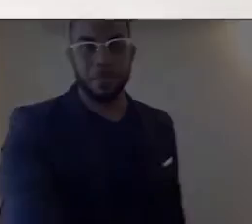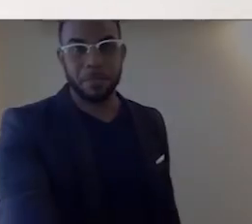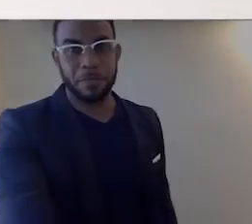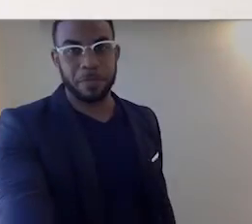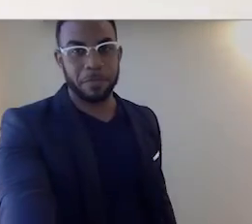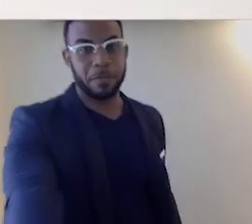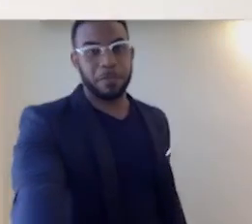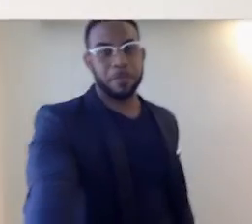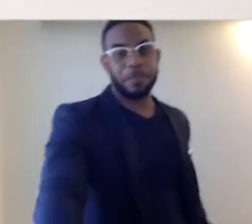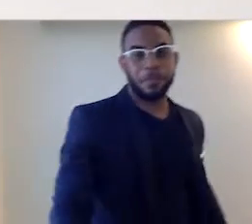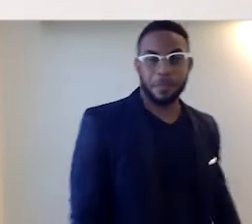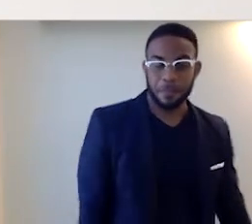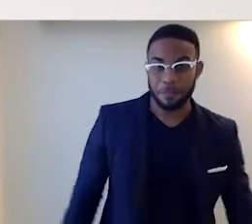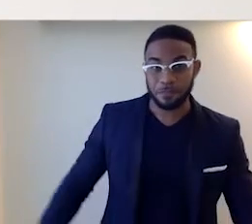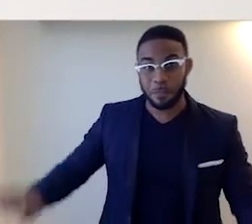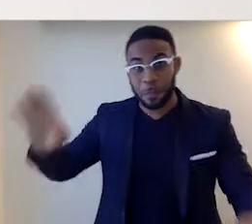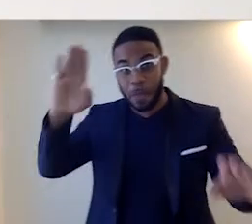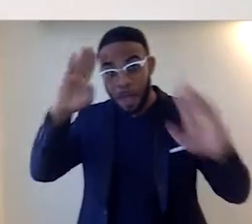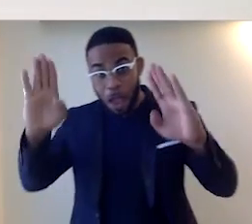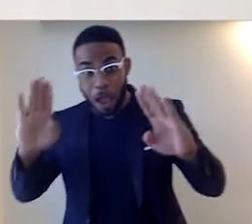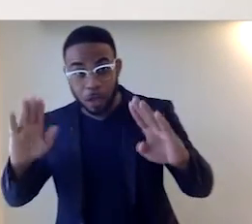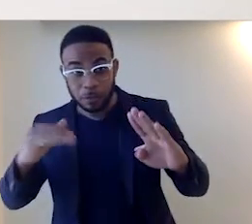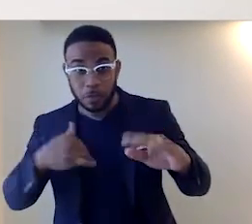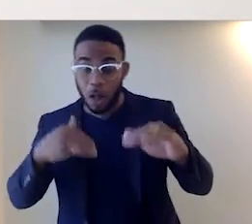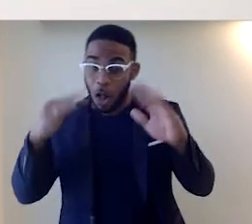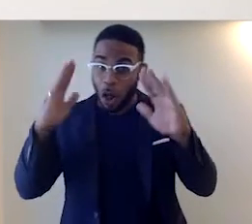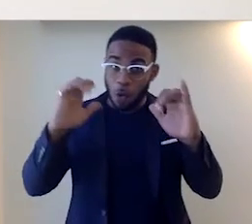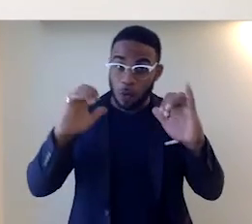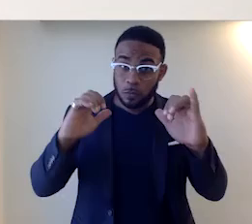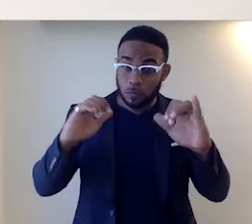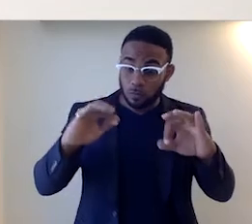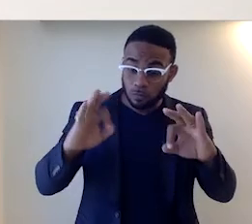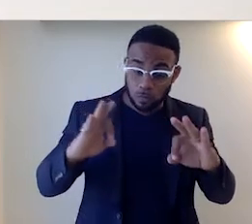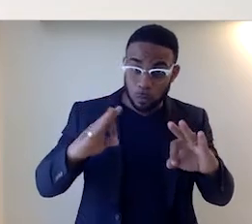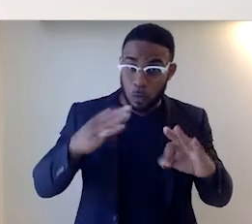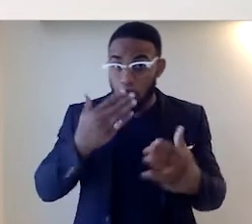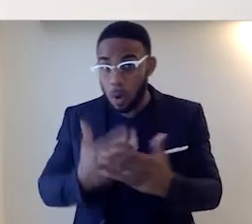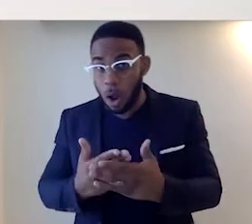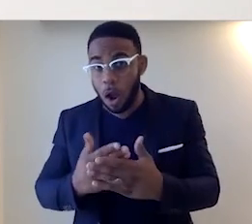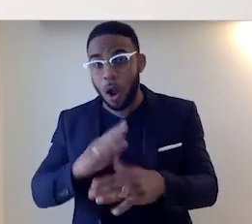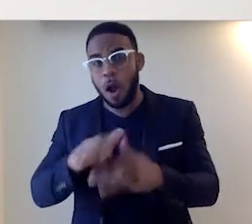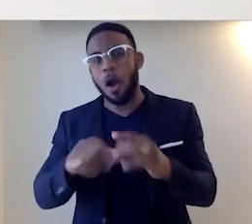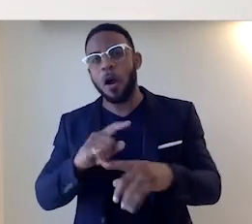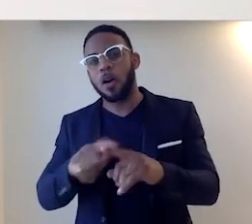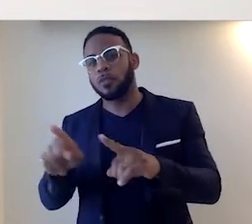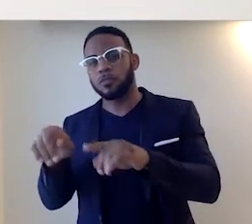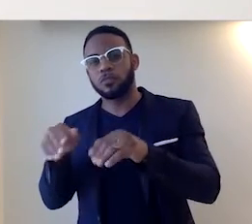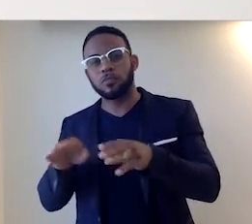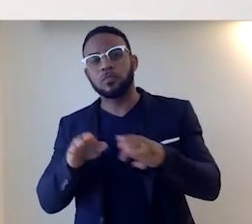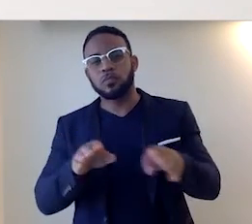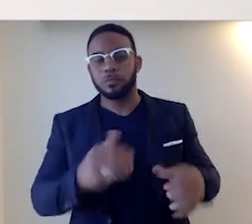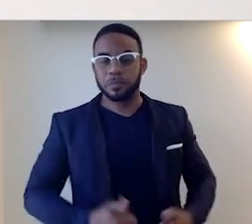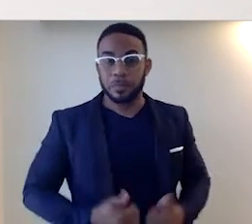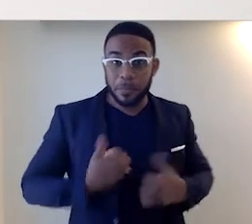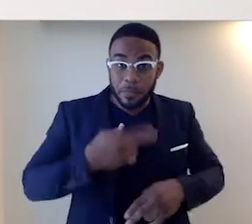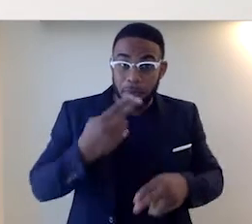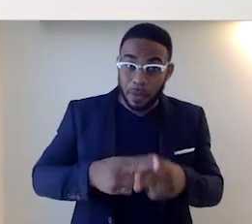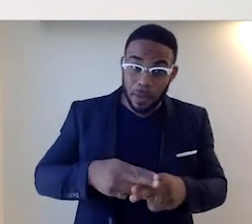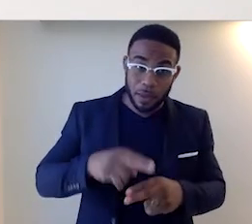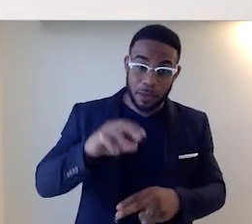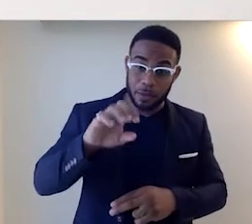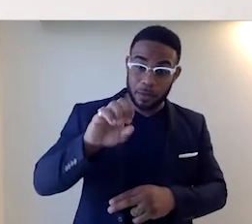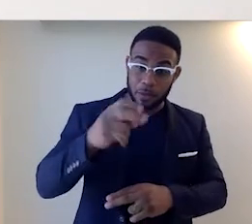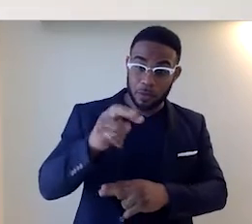Hello. I hope you are well in all your ways. My name